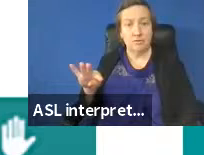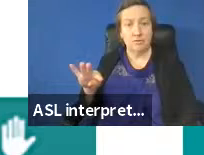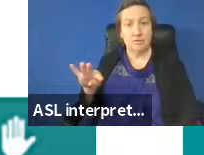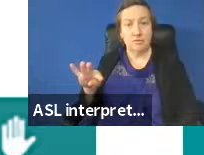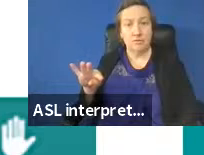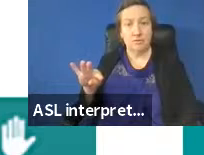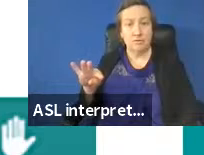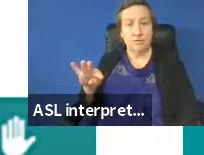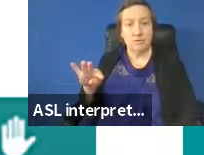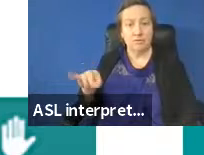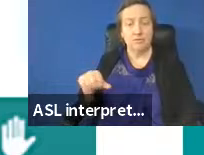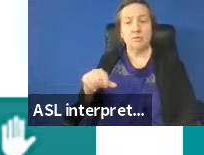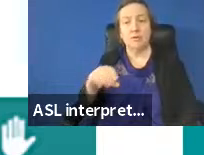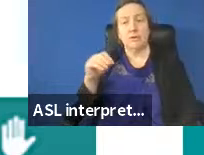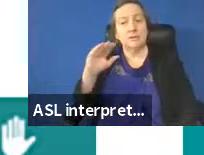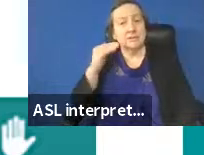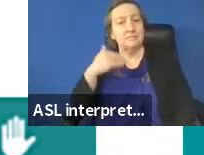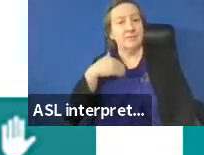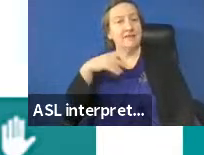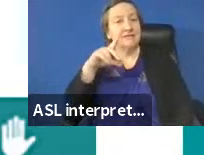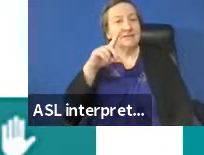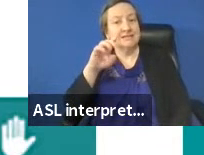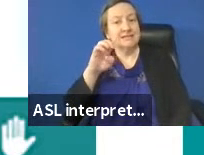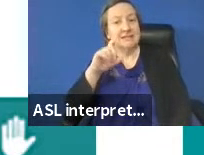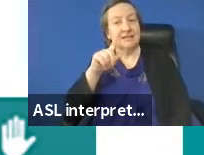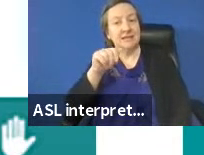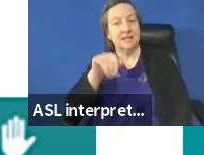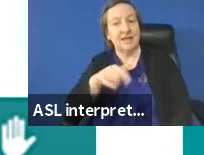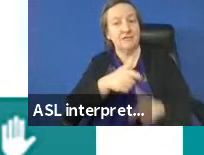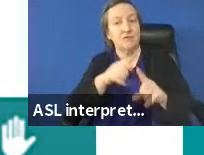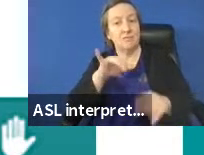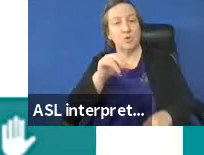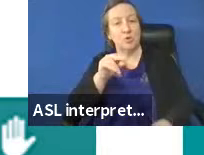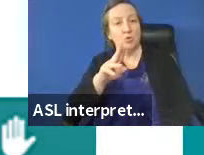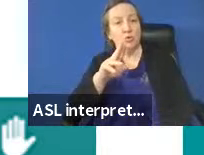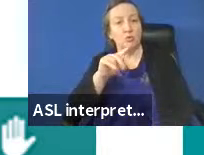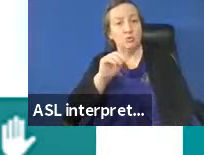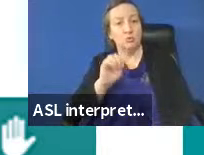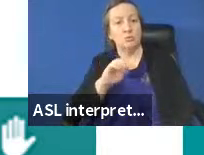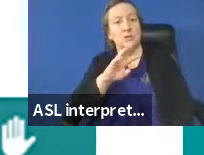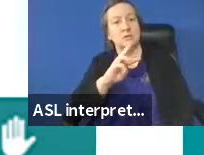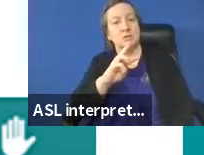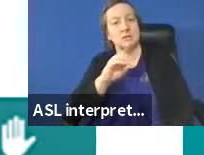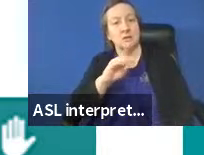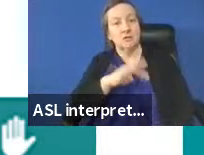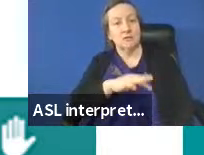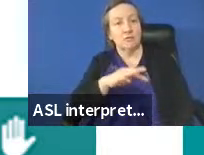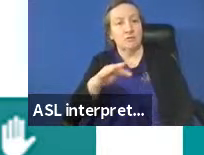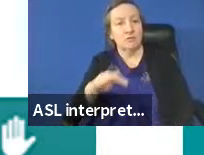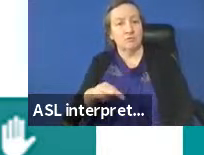are affected first. And it looks like we have the delay from YouTube, but last numbers of 6044.